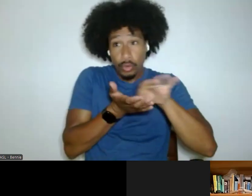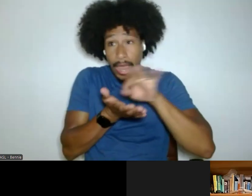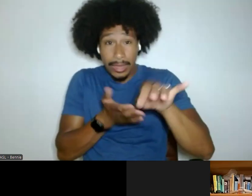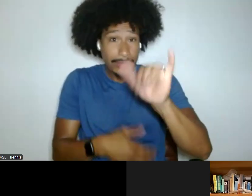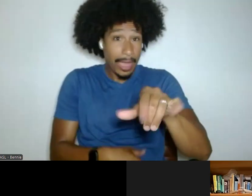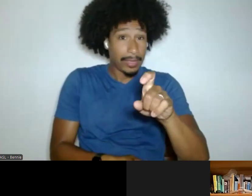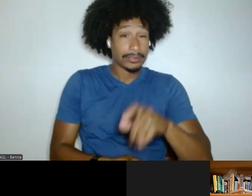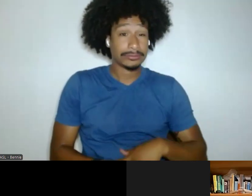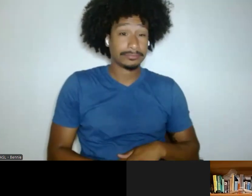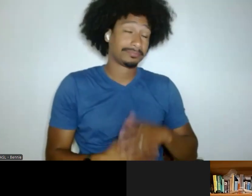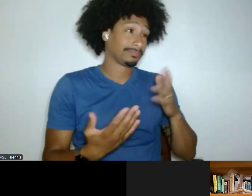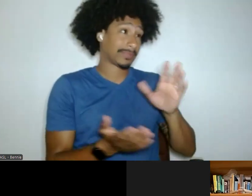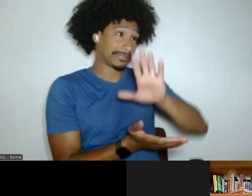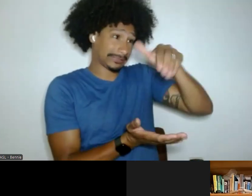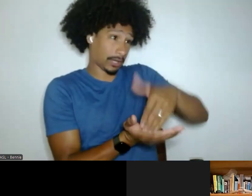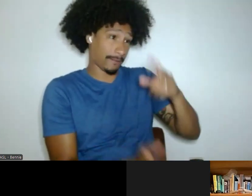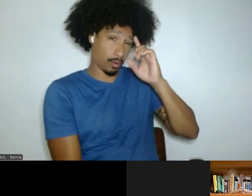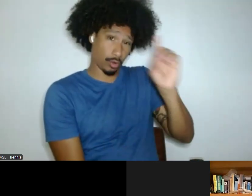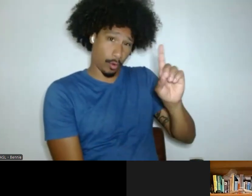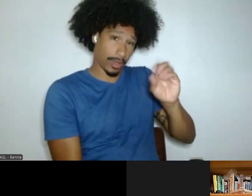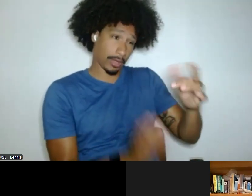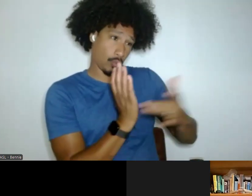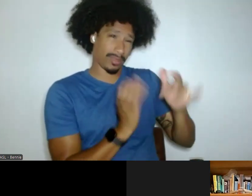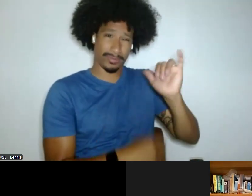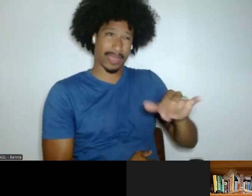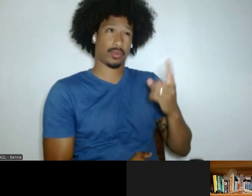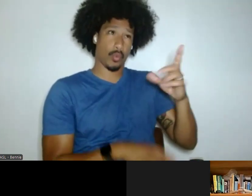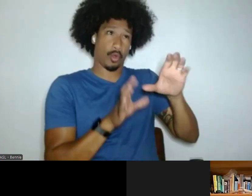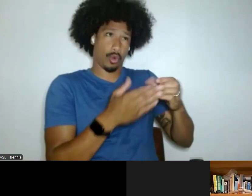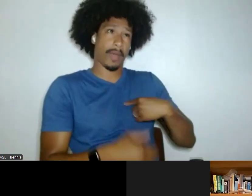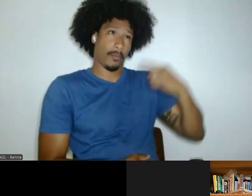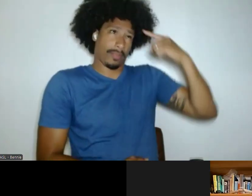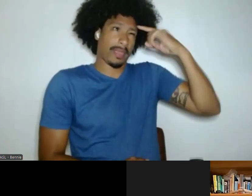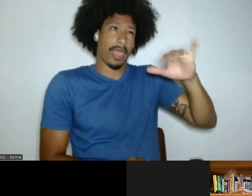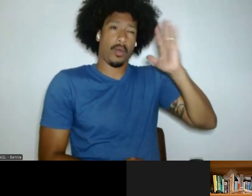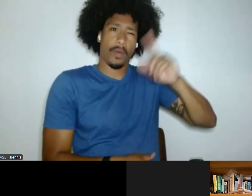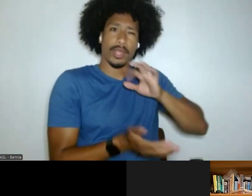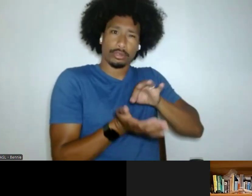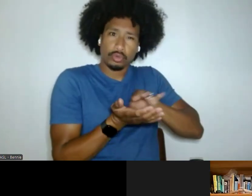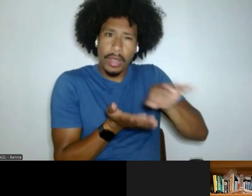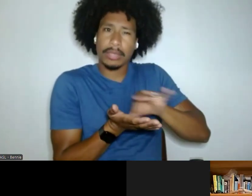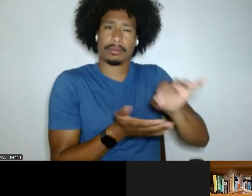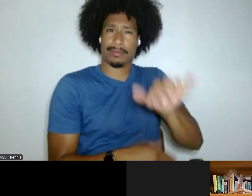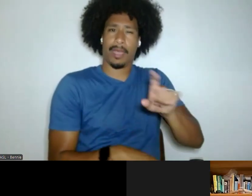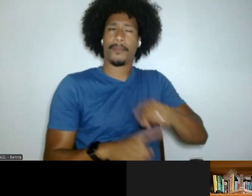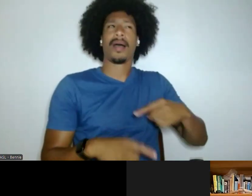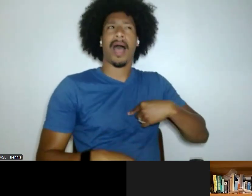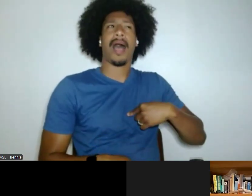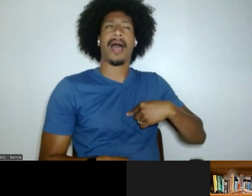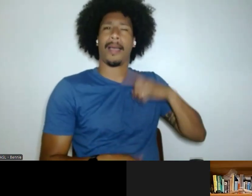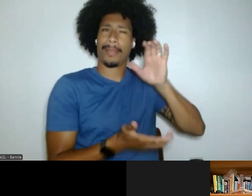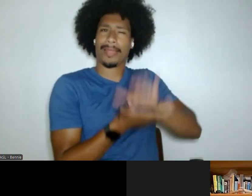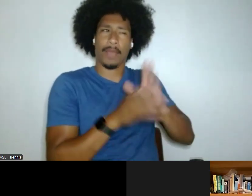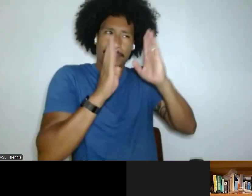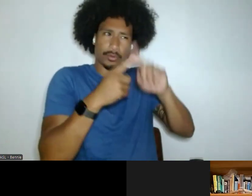for Democracy and Technology would be the only group that I would think of that would be tracking it, but I haven't. I would pay attention to them to answer that question